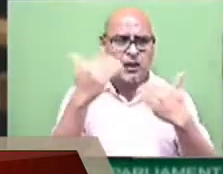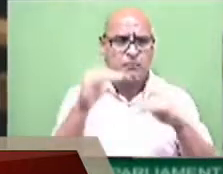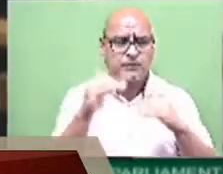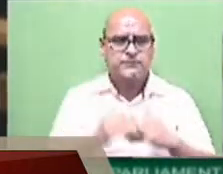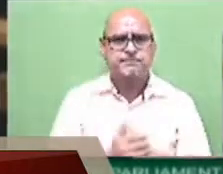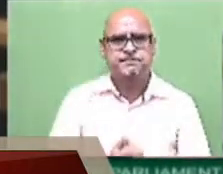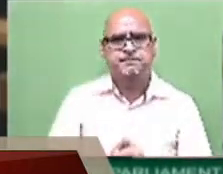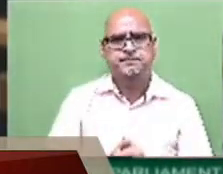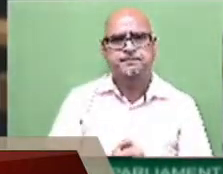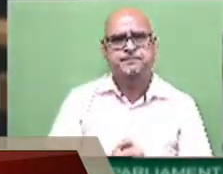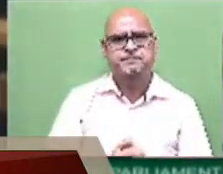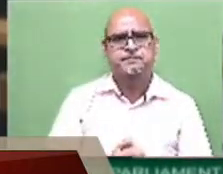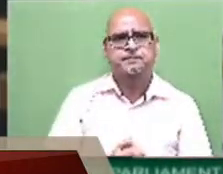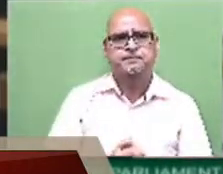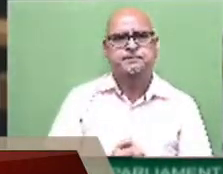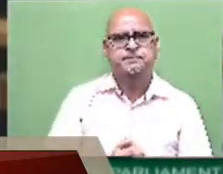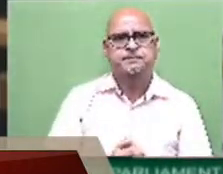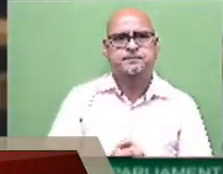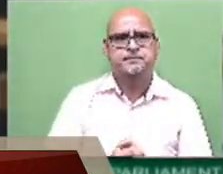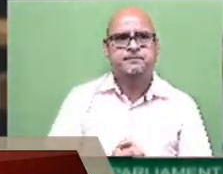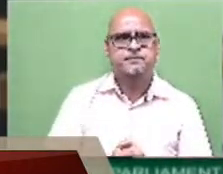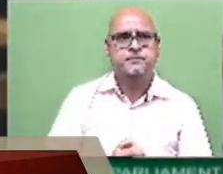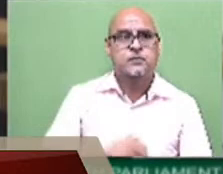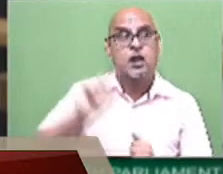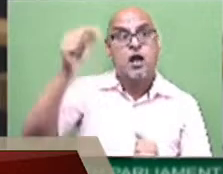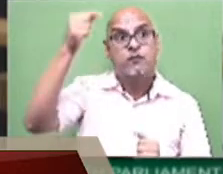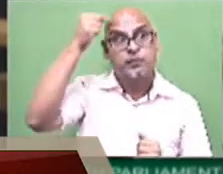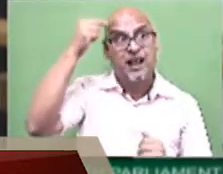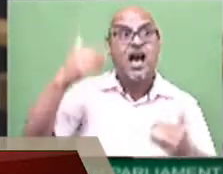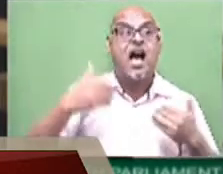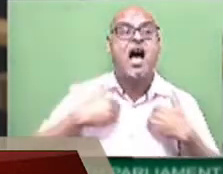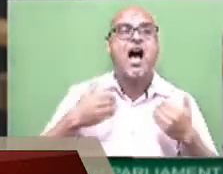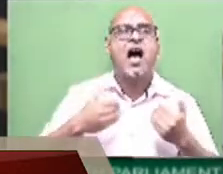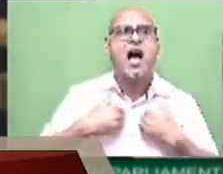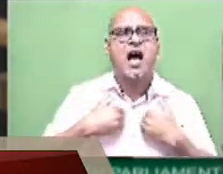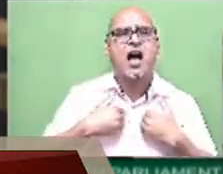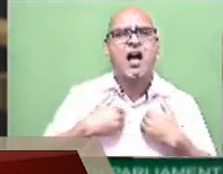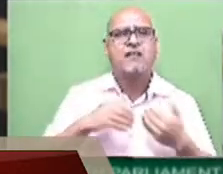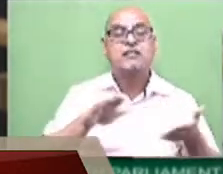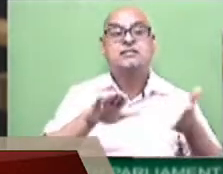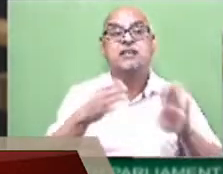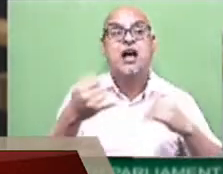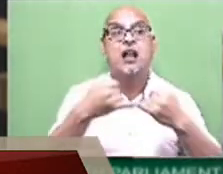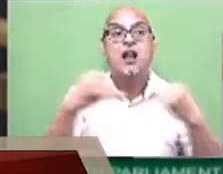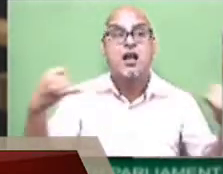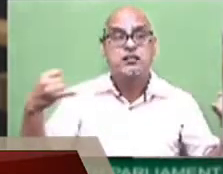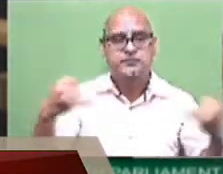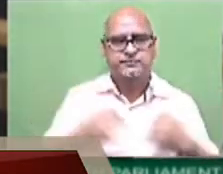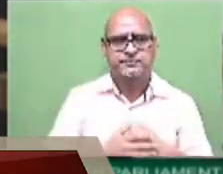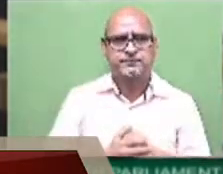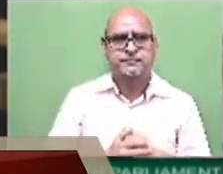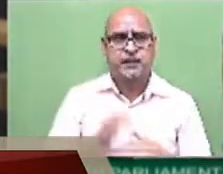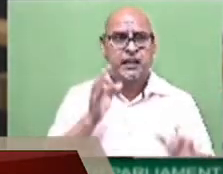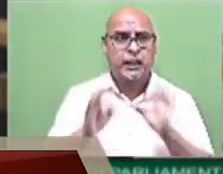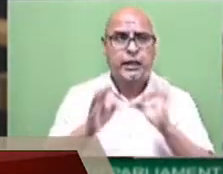the government for a person to pay a fine. And the time limit is prescribed at